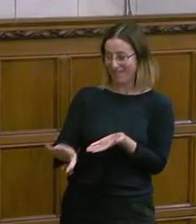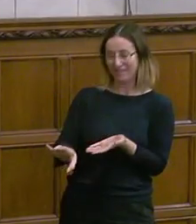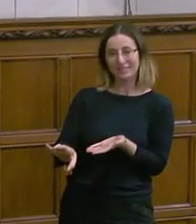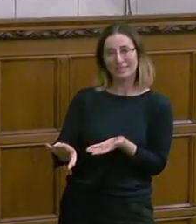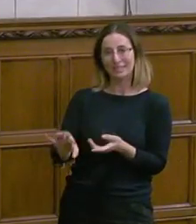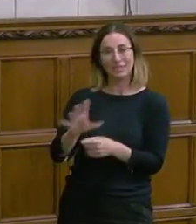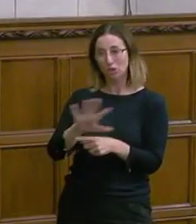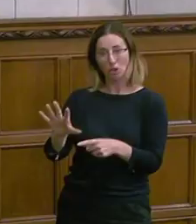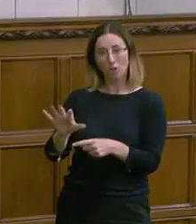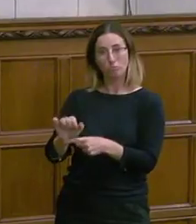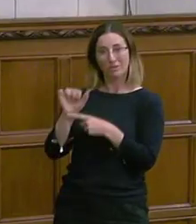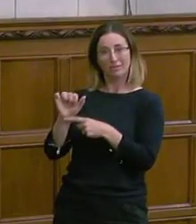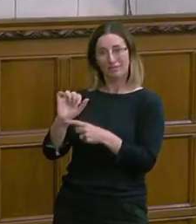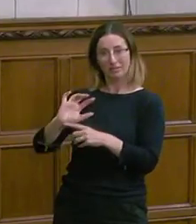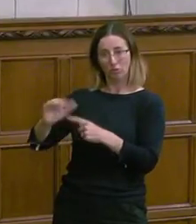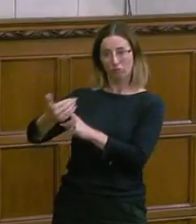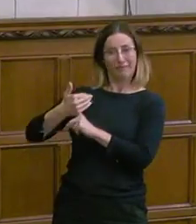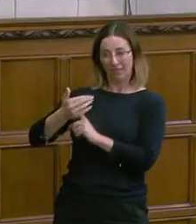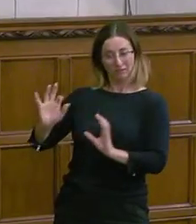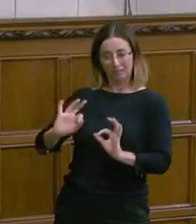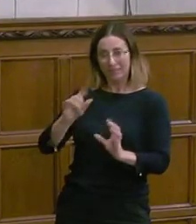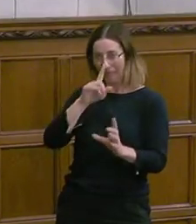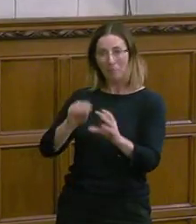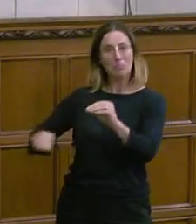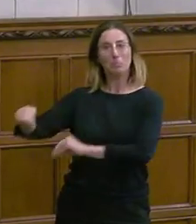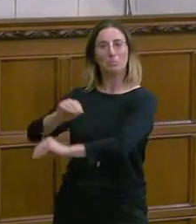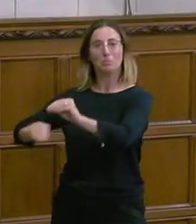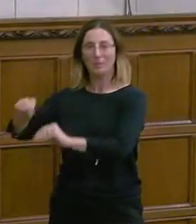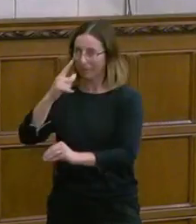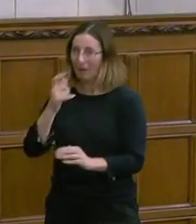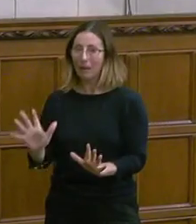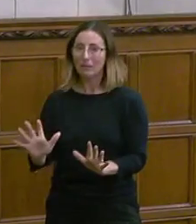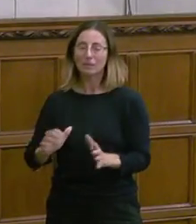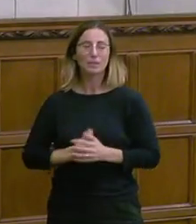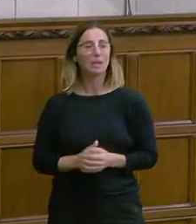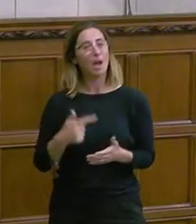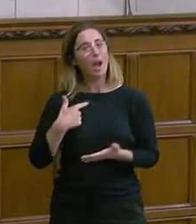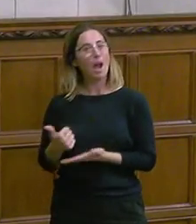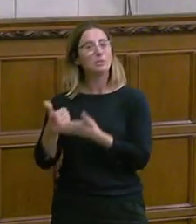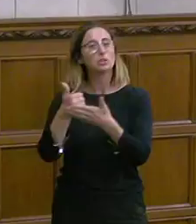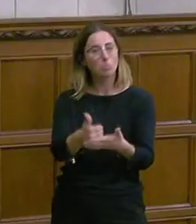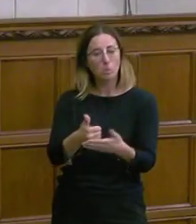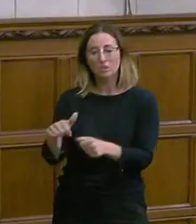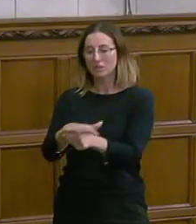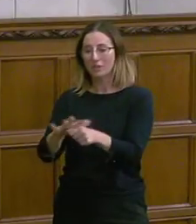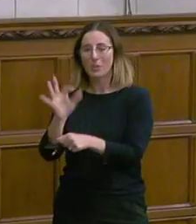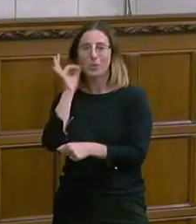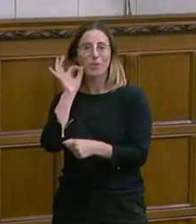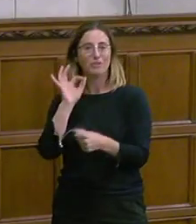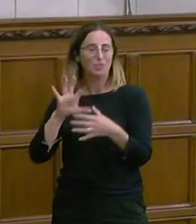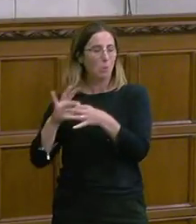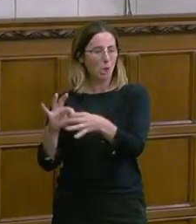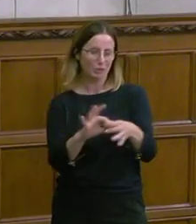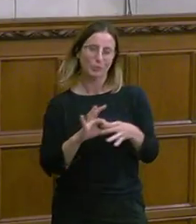is not ring-fenced and actually can be moved. I am very supportive of local authorities working together, and I know that many